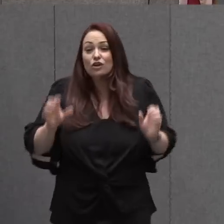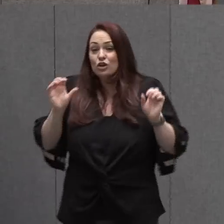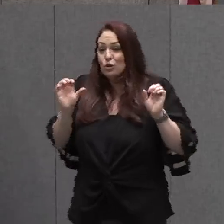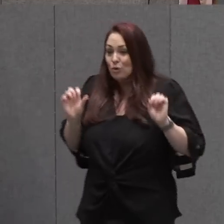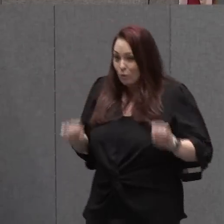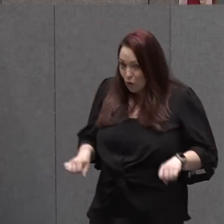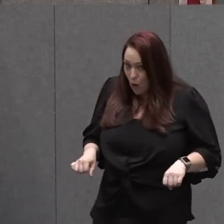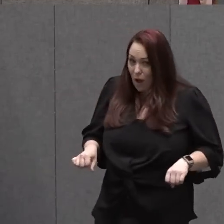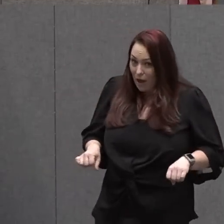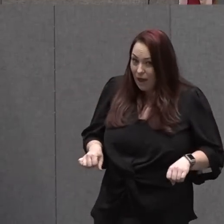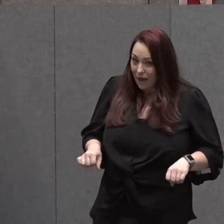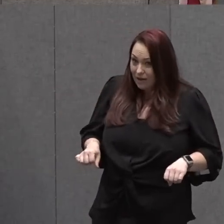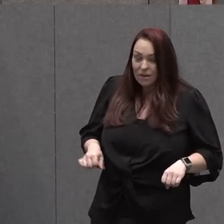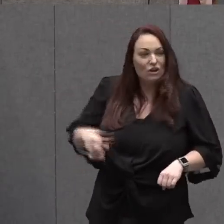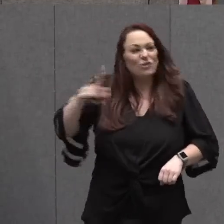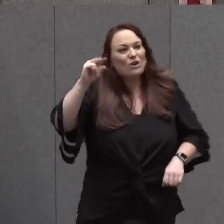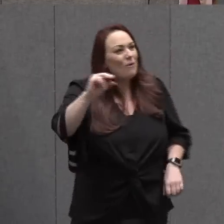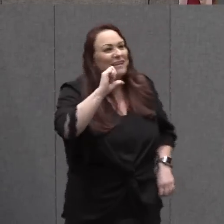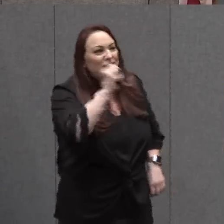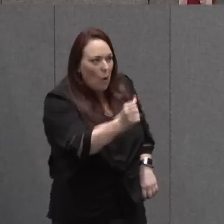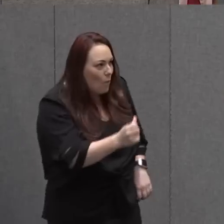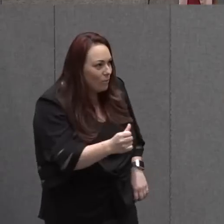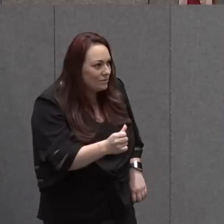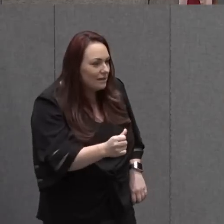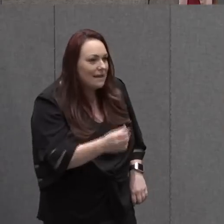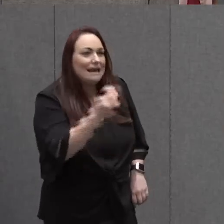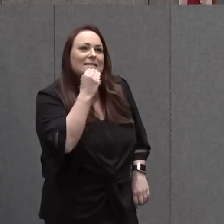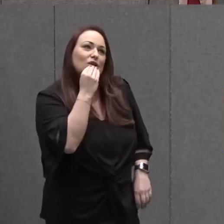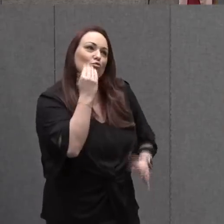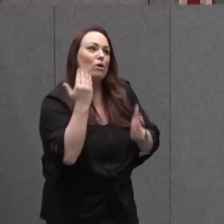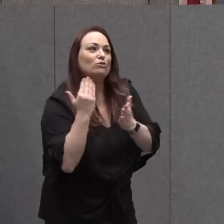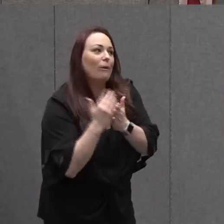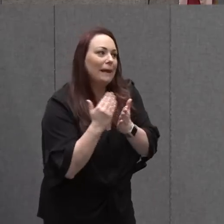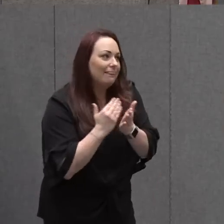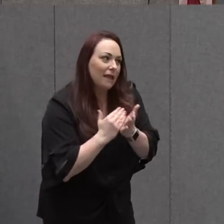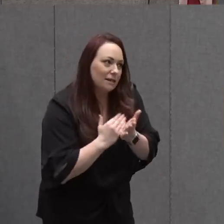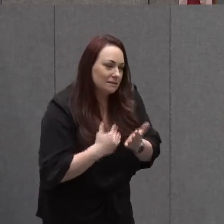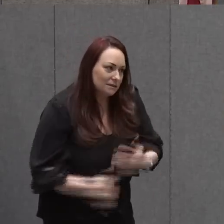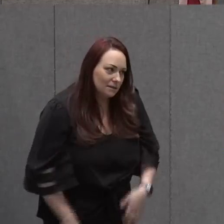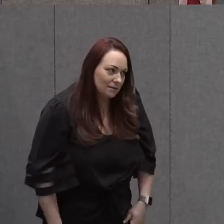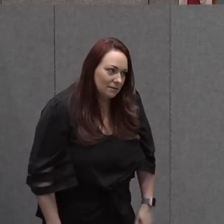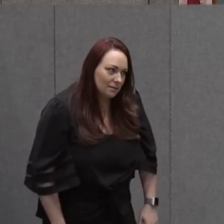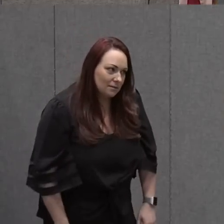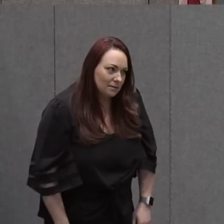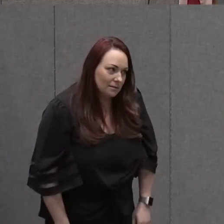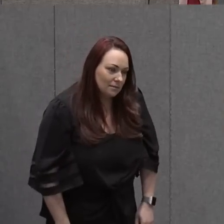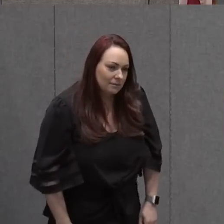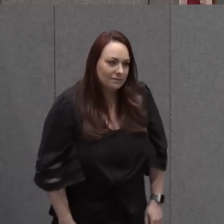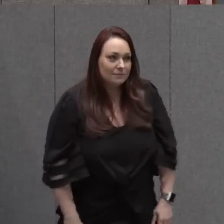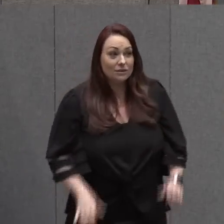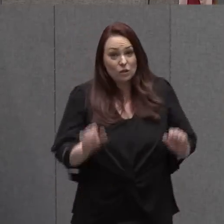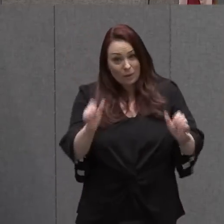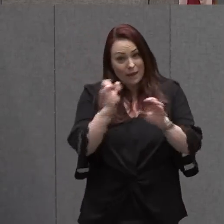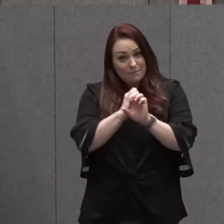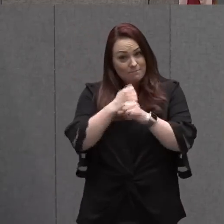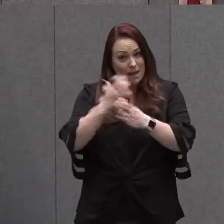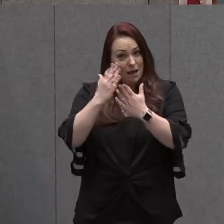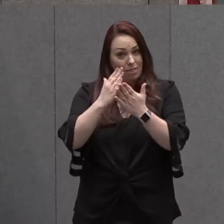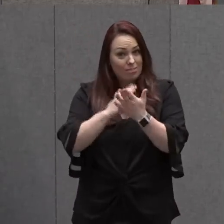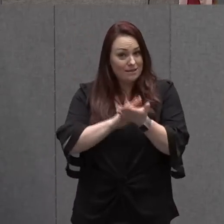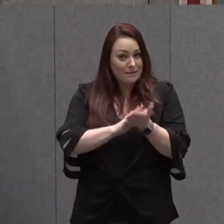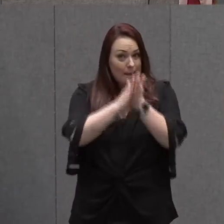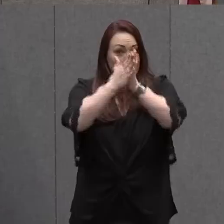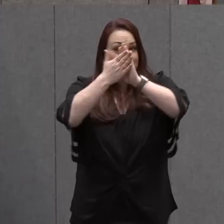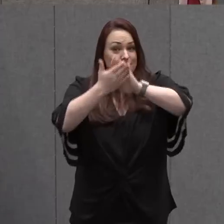when you go shopping. No, I don't. It's a grocery list. So you could make lists into